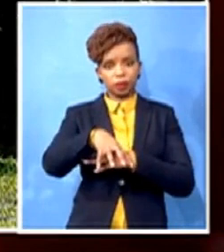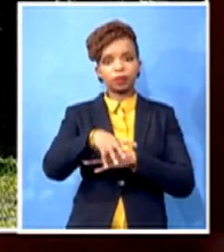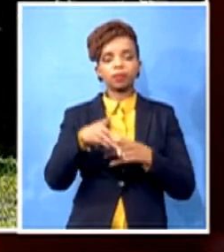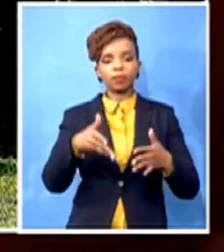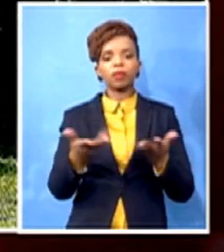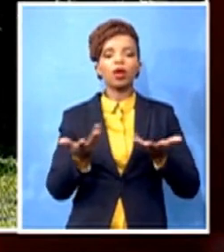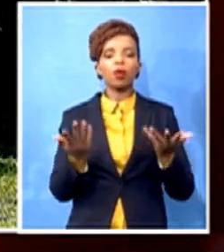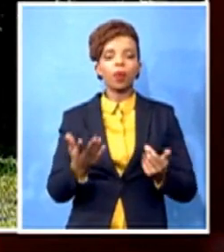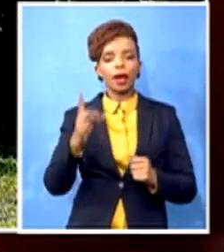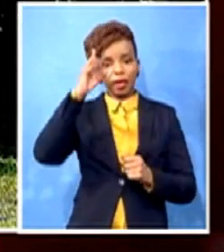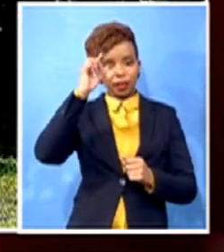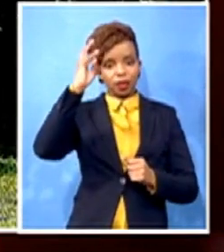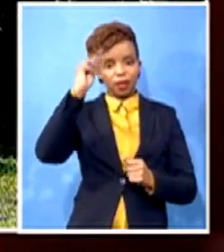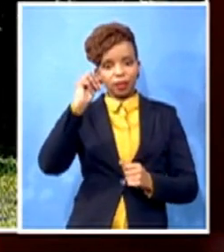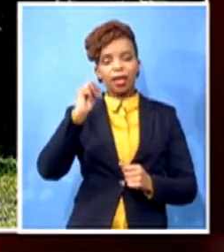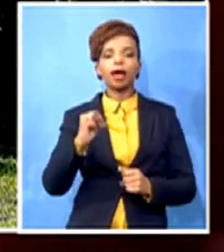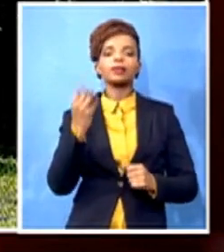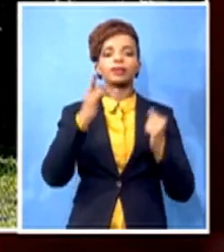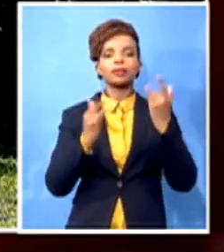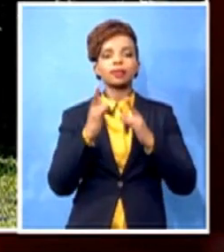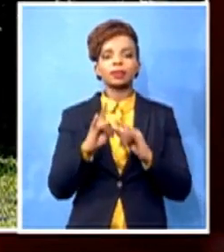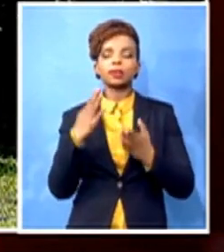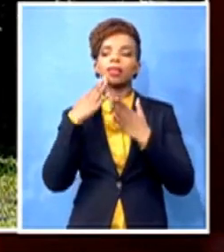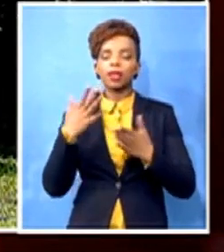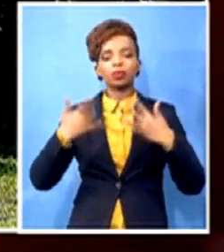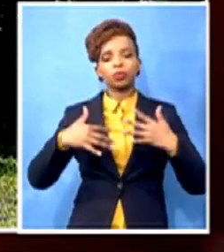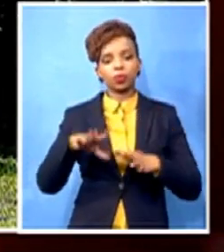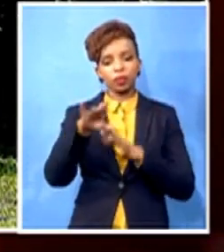Kobani, thank you so much. It's a wrap, and back to you in studio. Lerato, thank you very much.